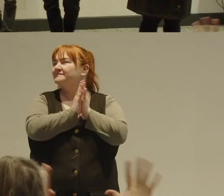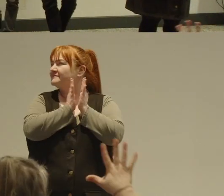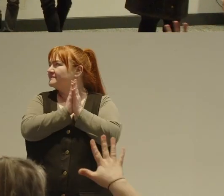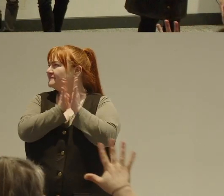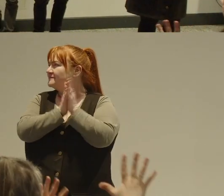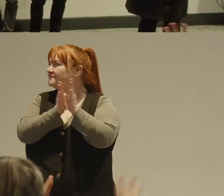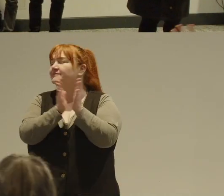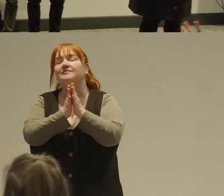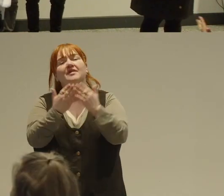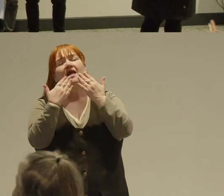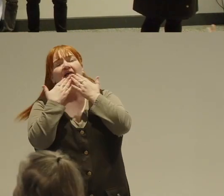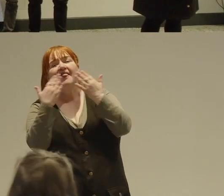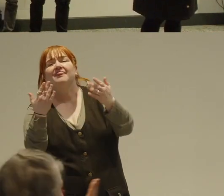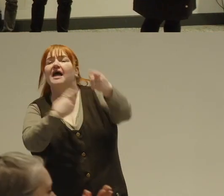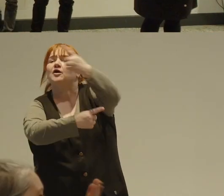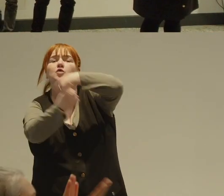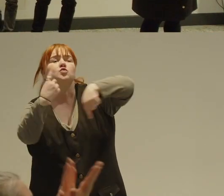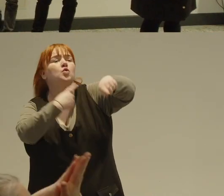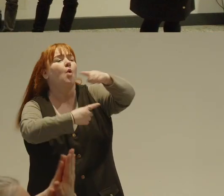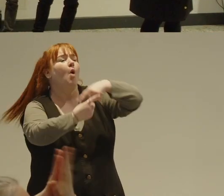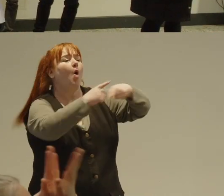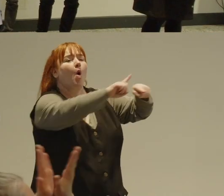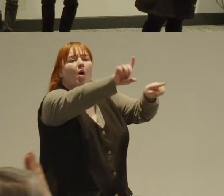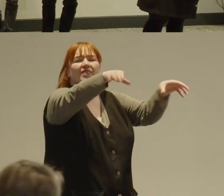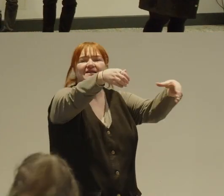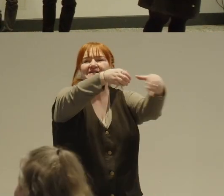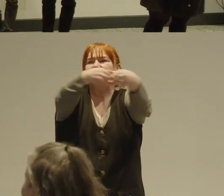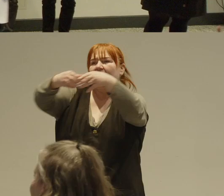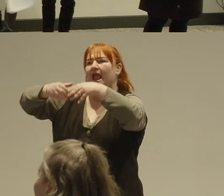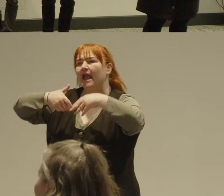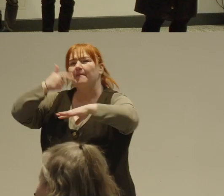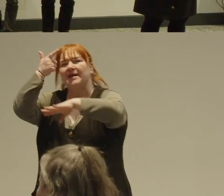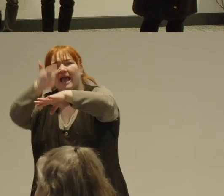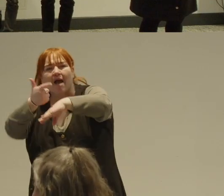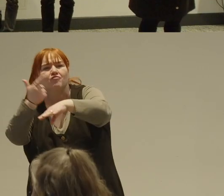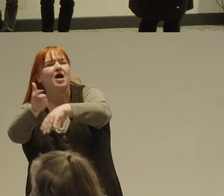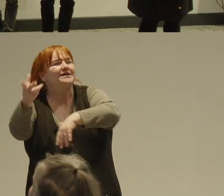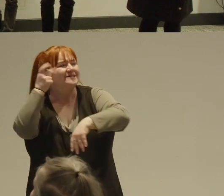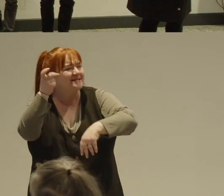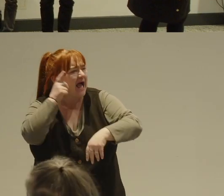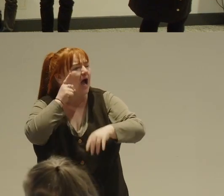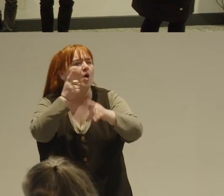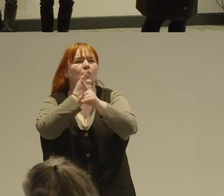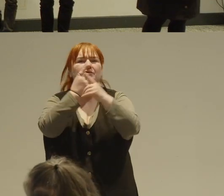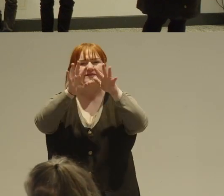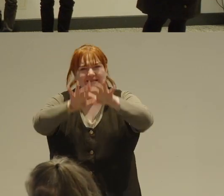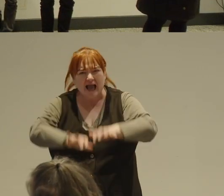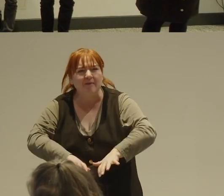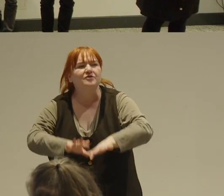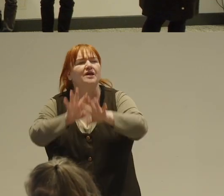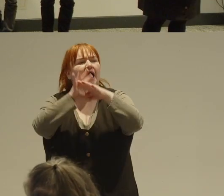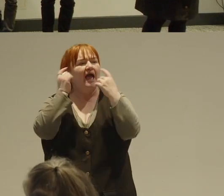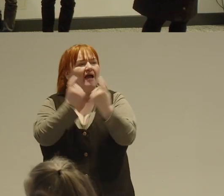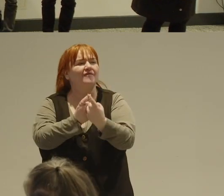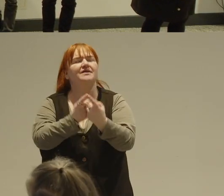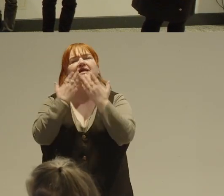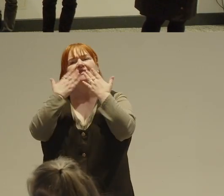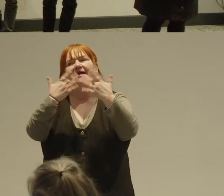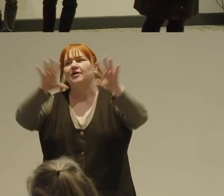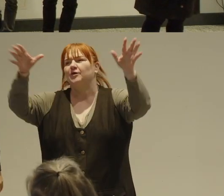you to all behind the scenes as well. Give a big thank you for our captioners as well. Thank